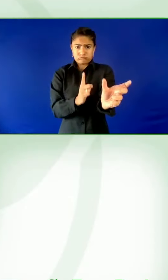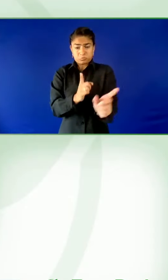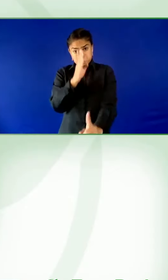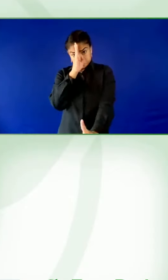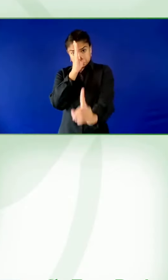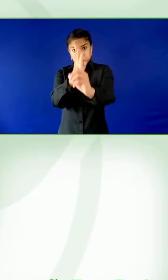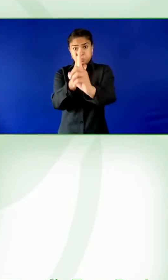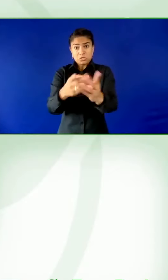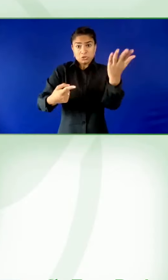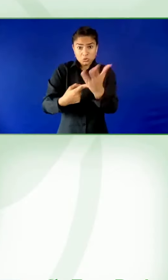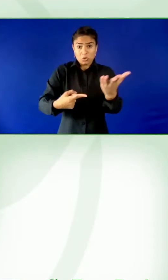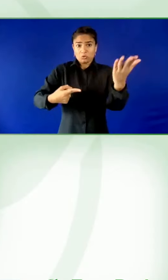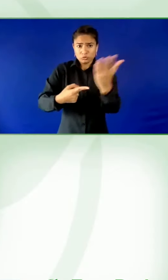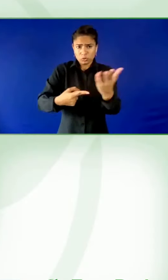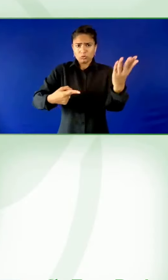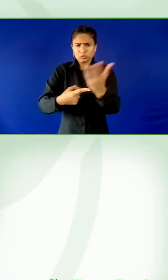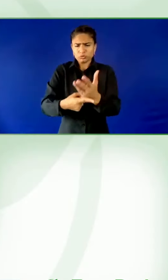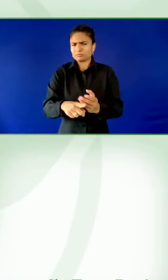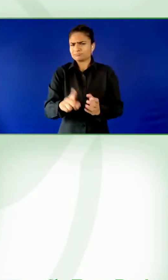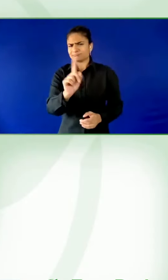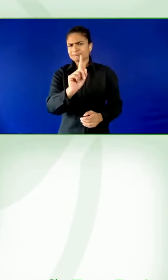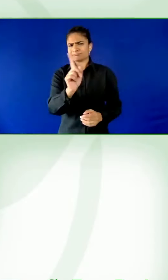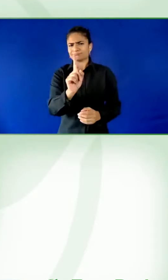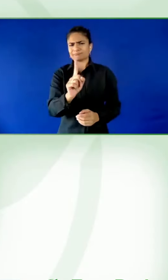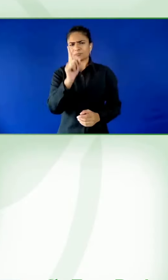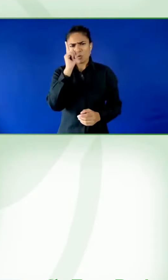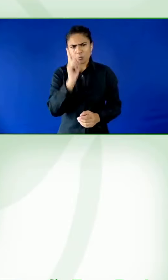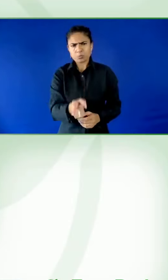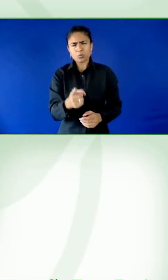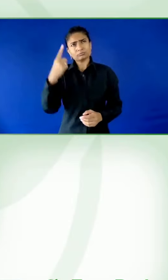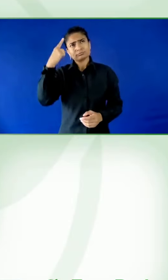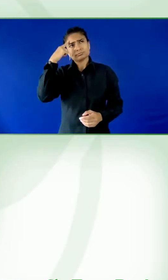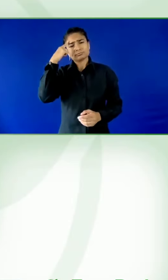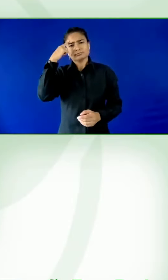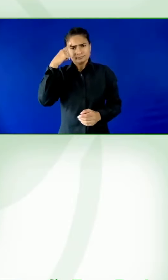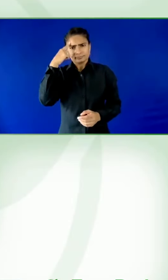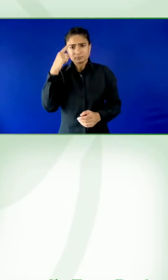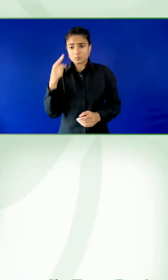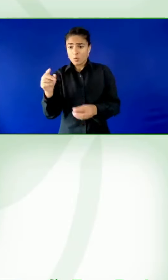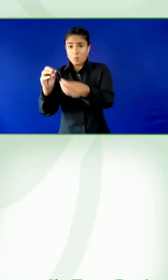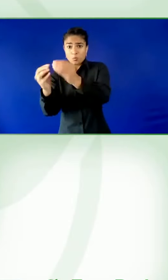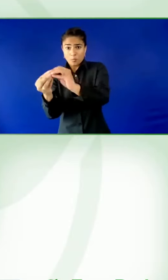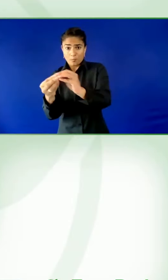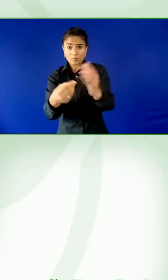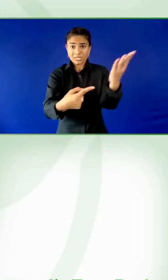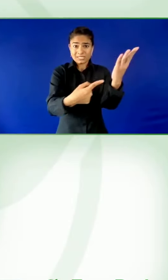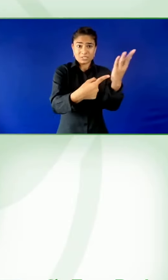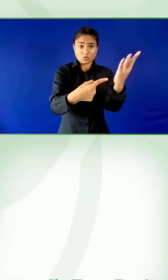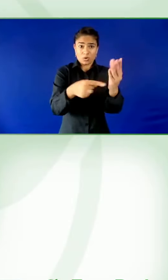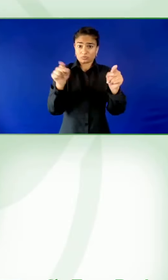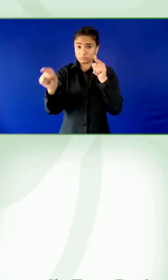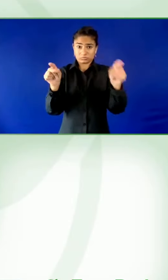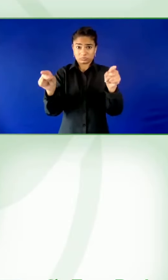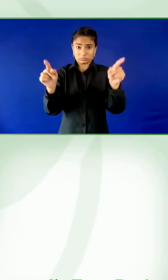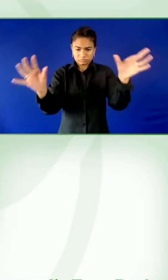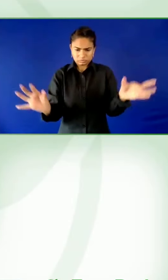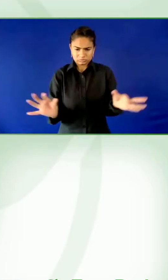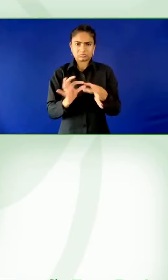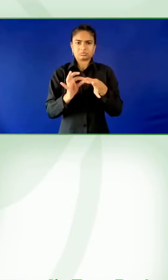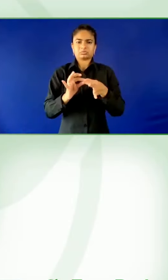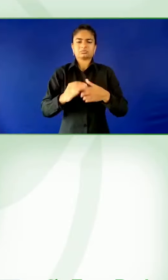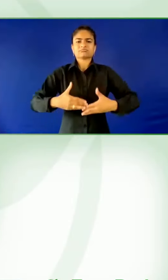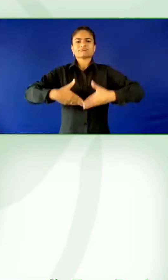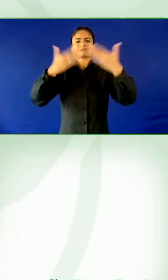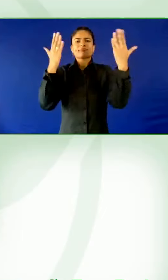day, which helps me to get empowered because I have all kinds of disability, multiple disability.